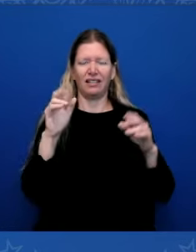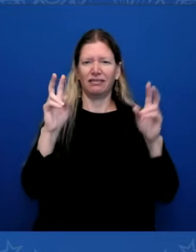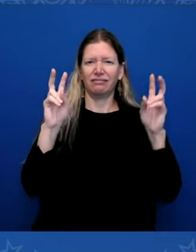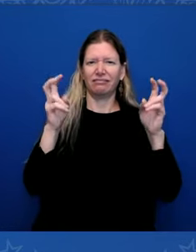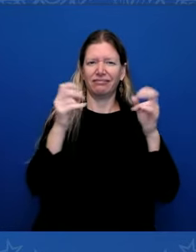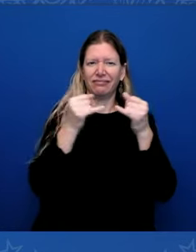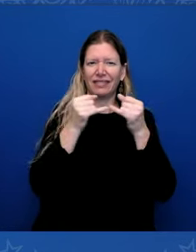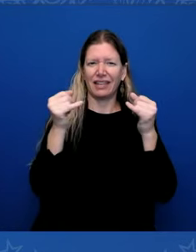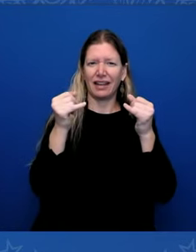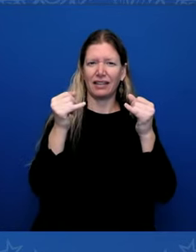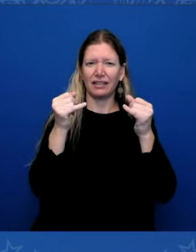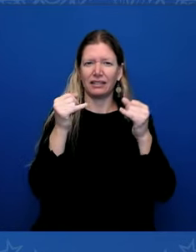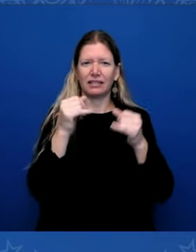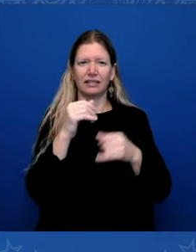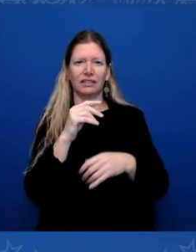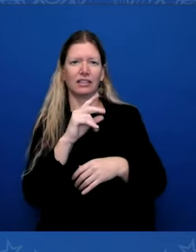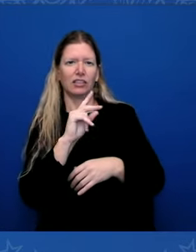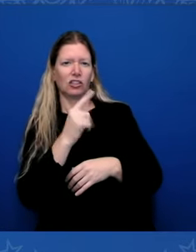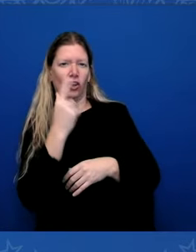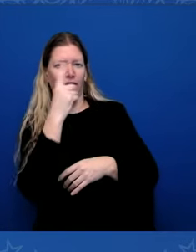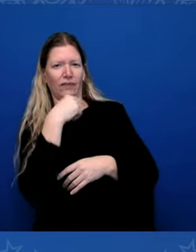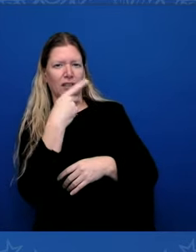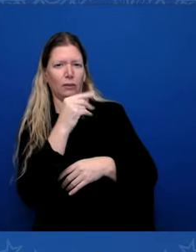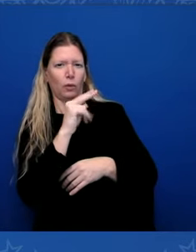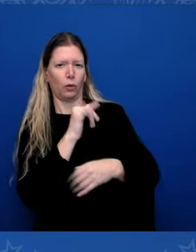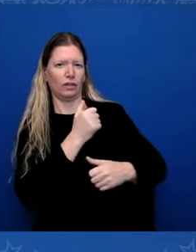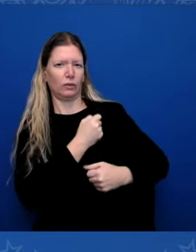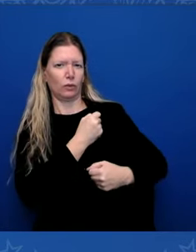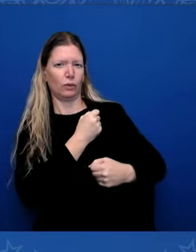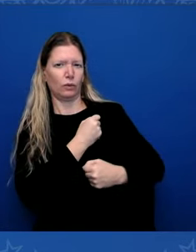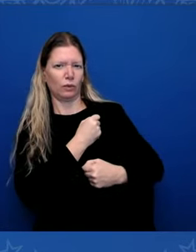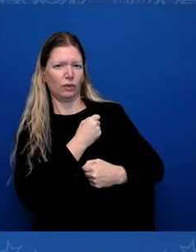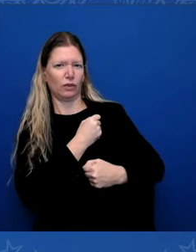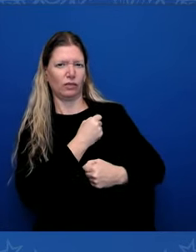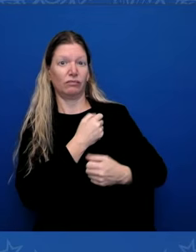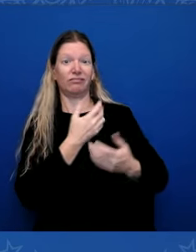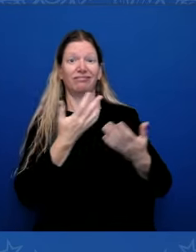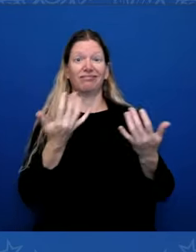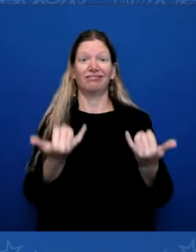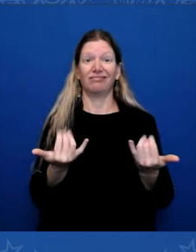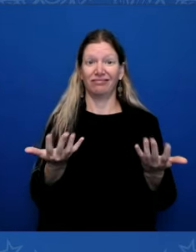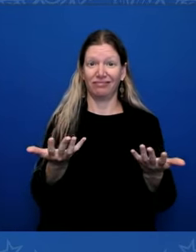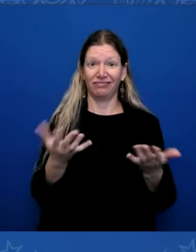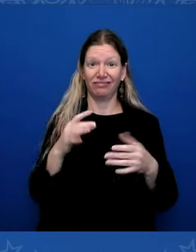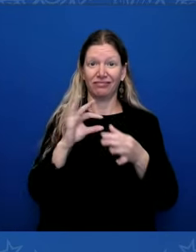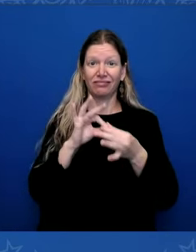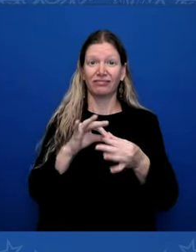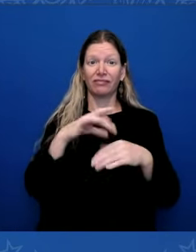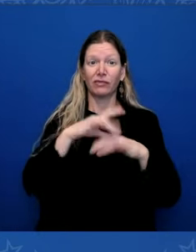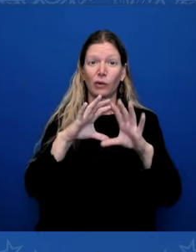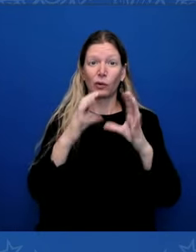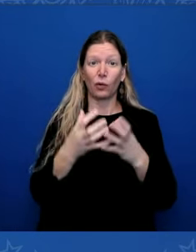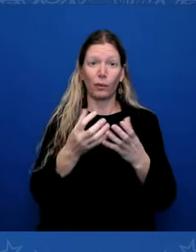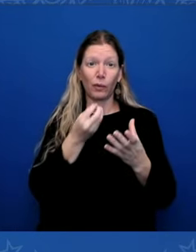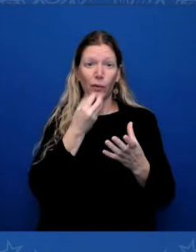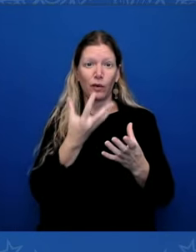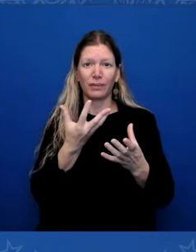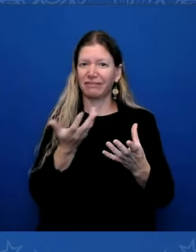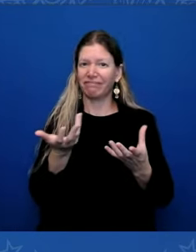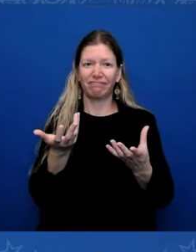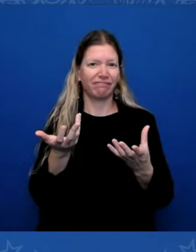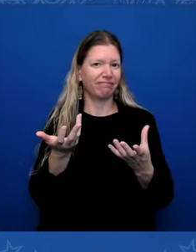not anymore. All of a sudden, they all realize it. It's a problem. And there's nothing like seeing the light.